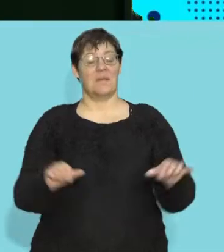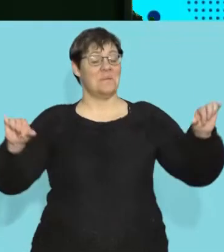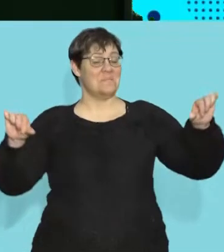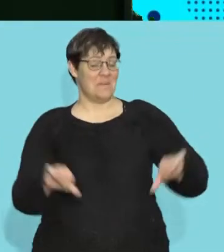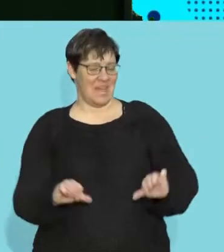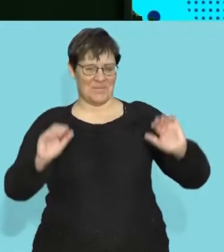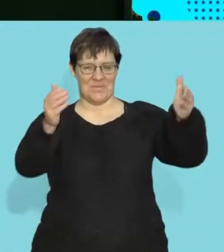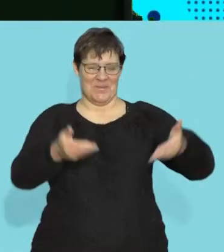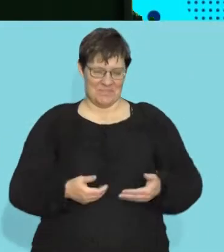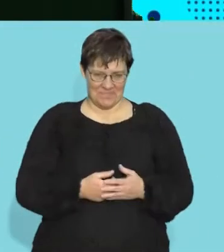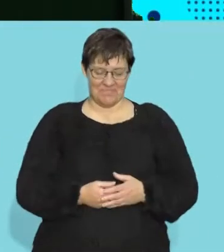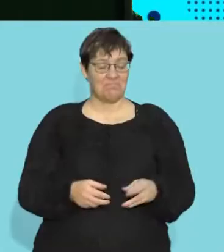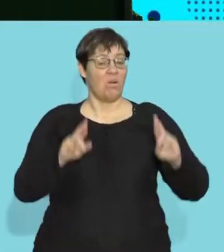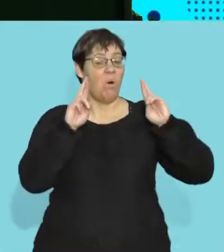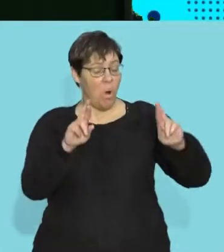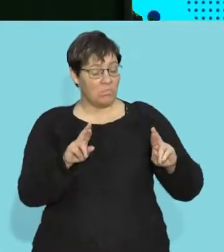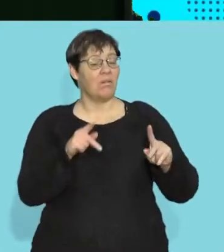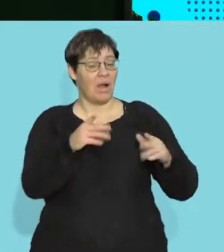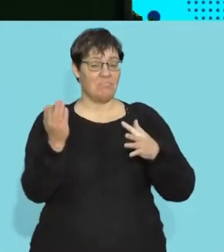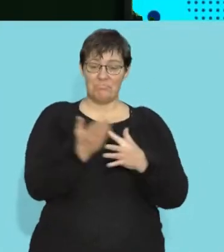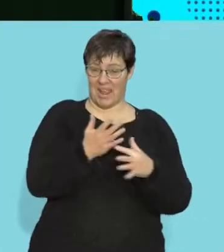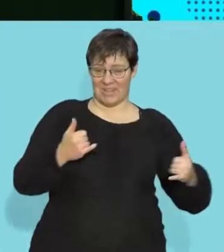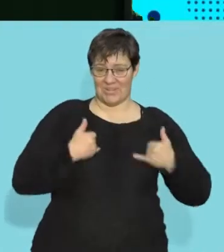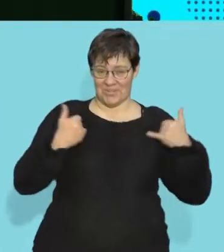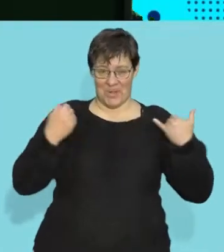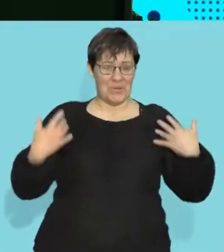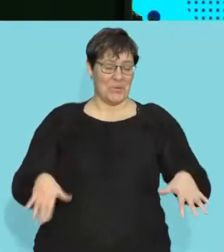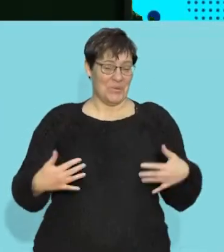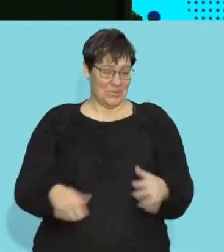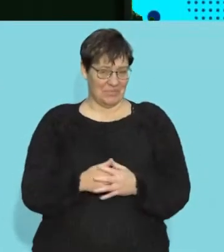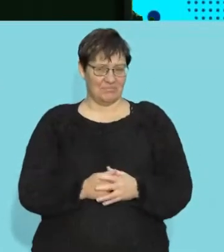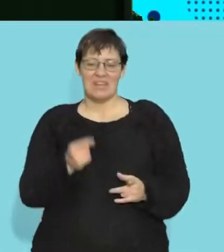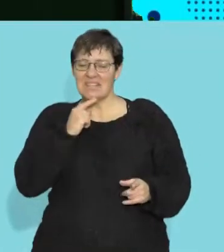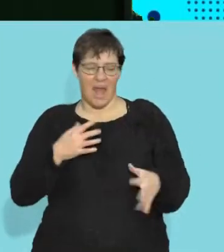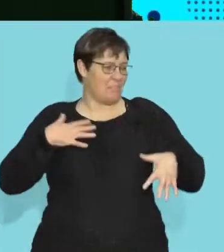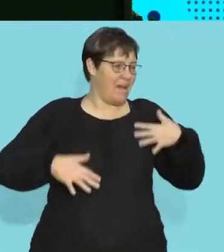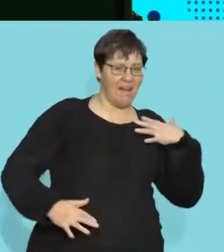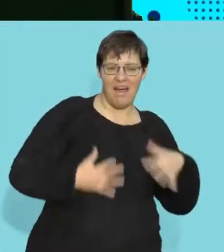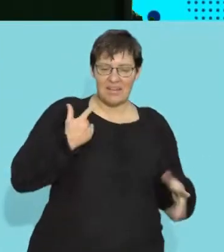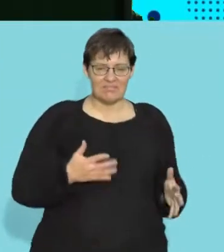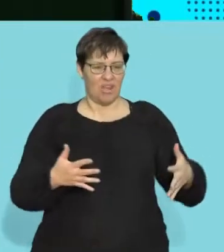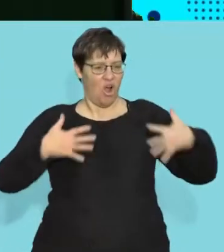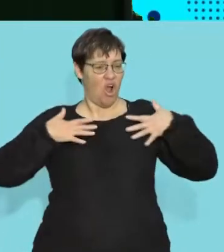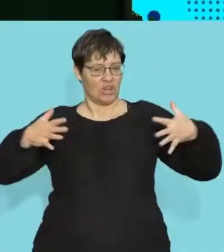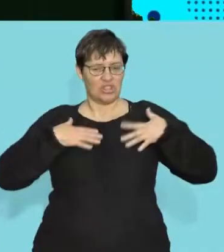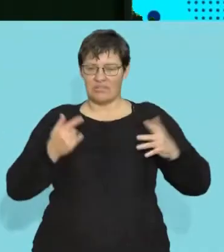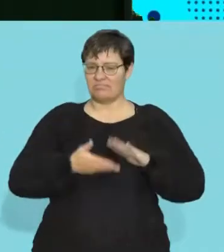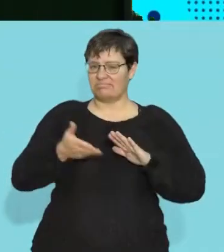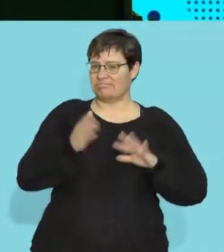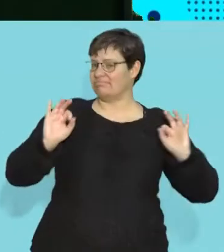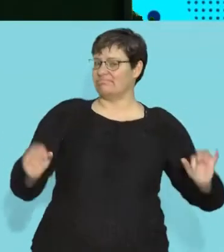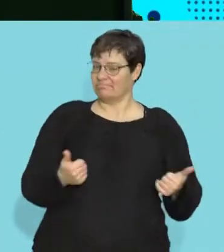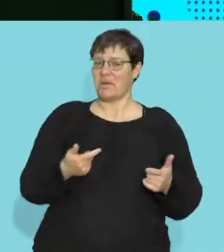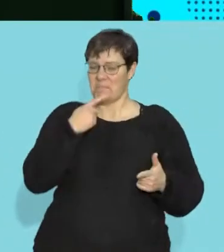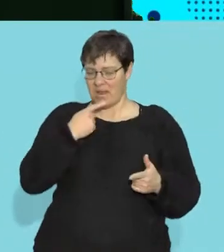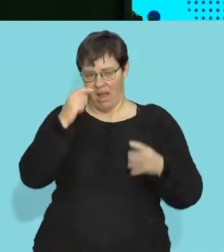Welcome back, Life Sciences. I hope you enjoyed that break. As I always say, just get the blood flowing, get the oxygen going. It makes